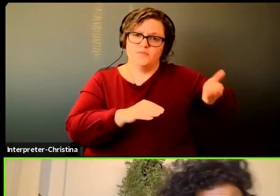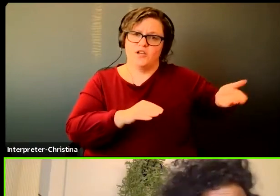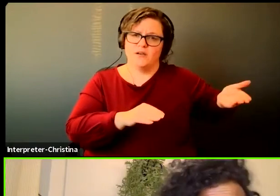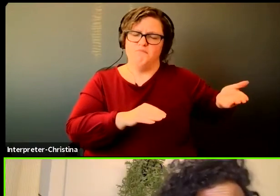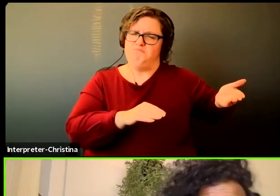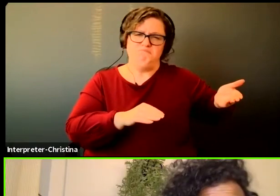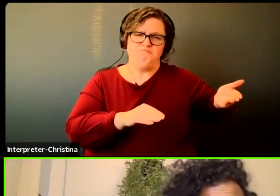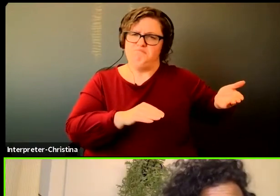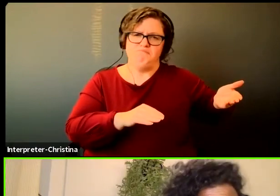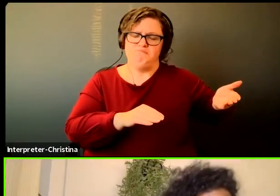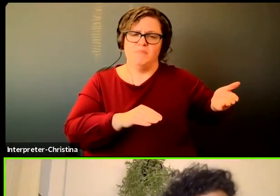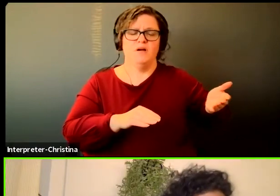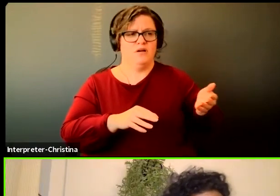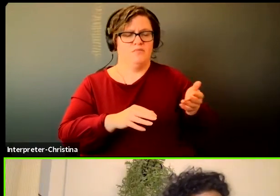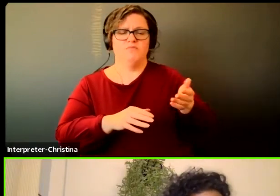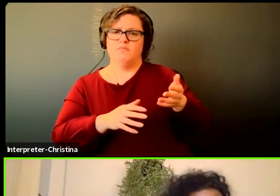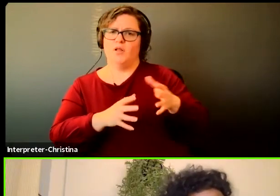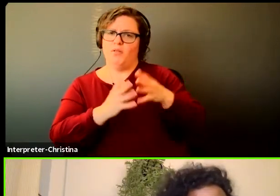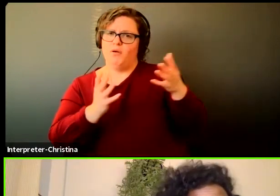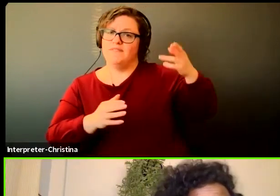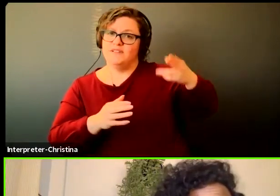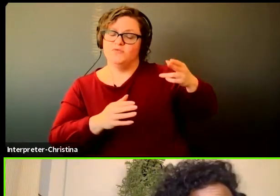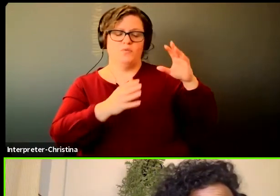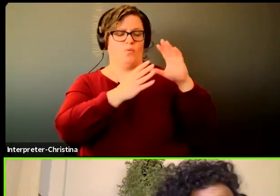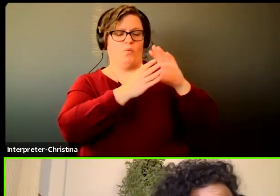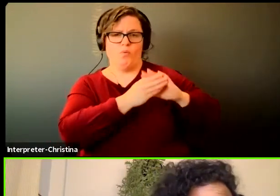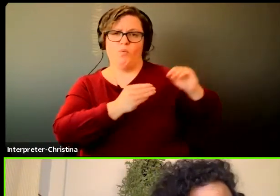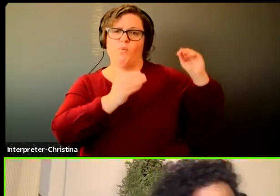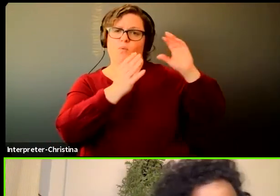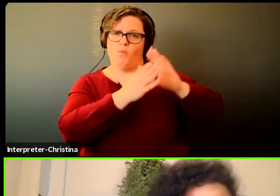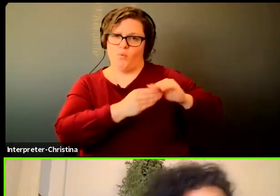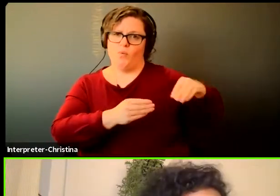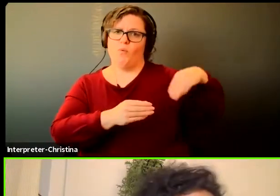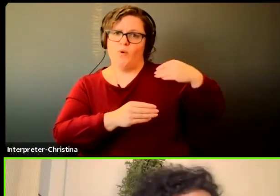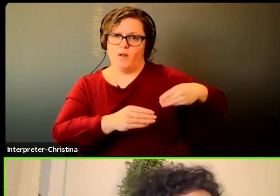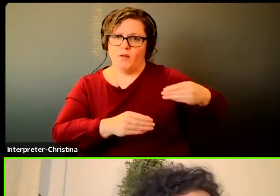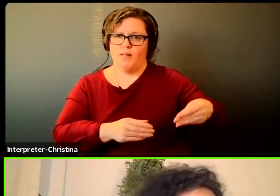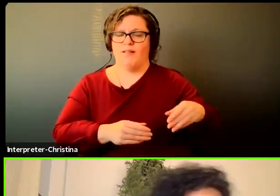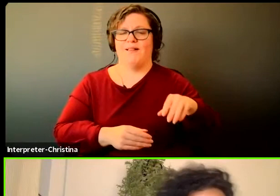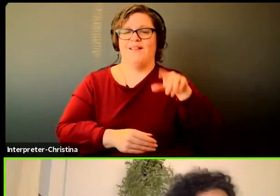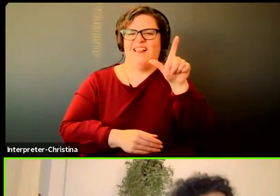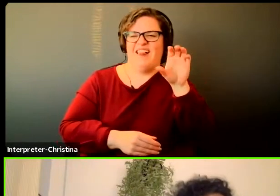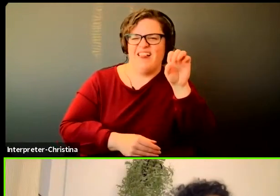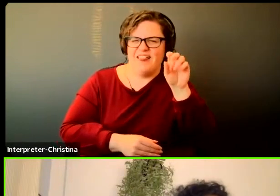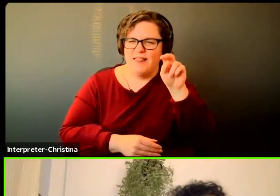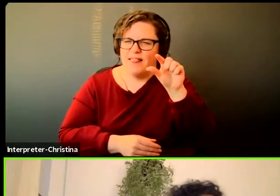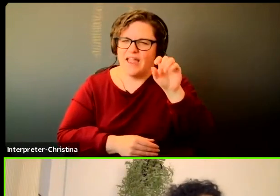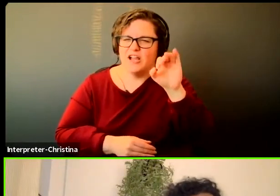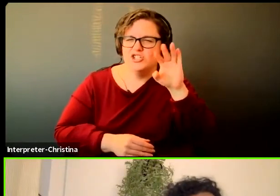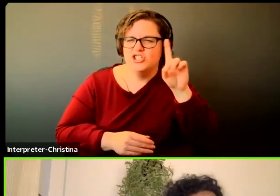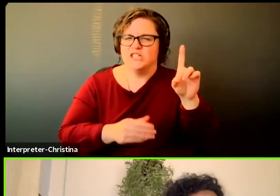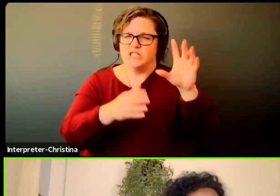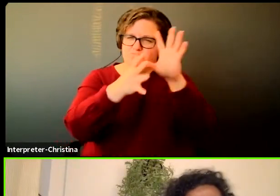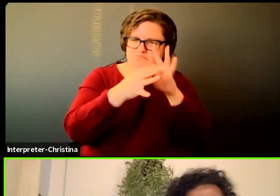our stories are oral histories, right? So much of our stories are legend and gossip, as you said, right? Mm-hmm.